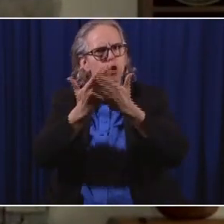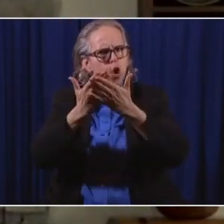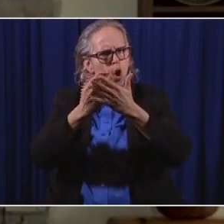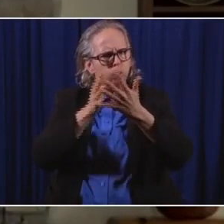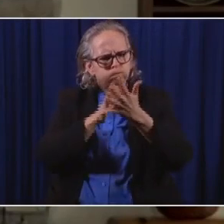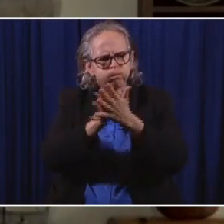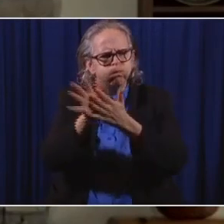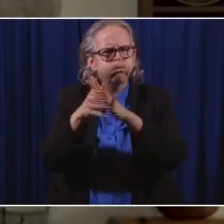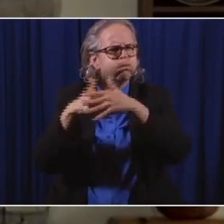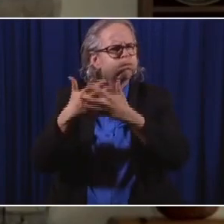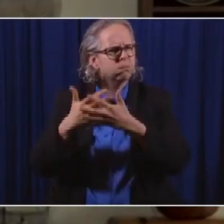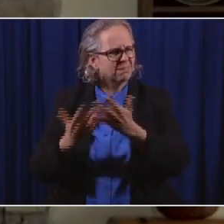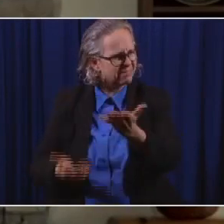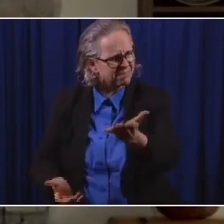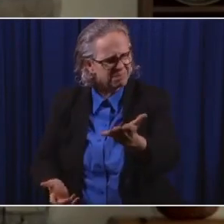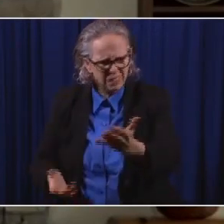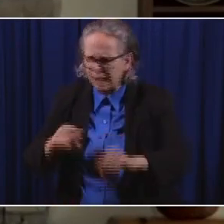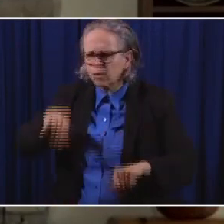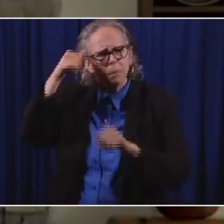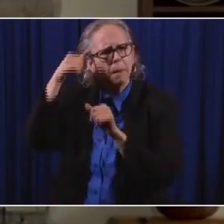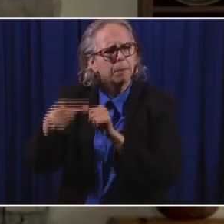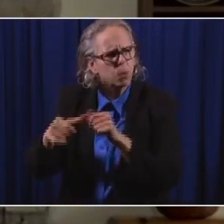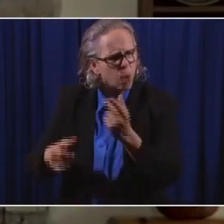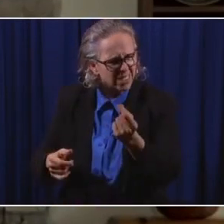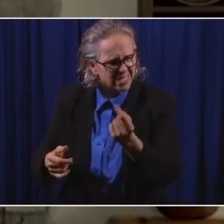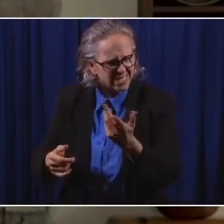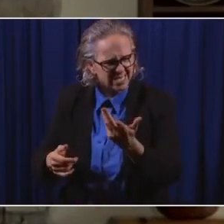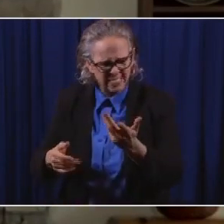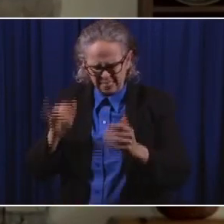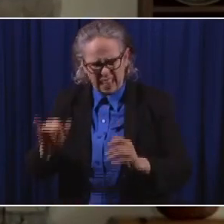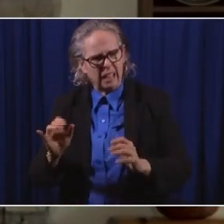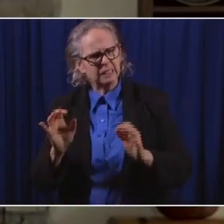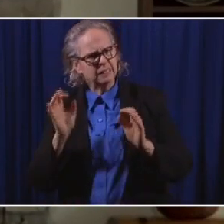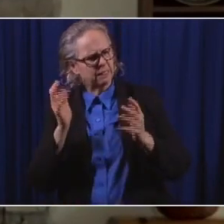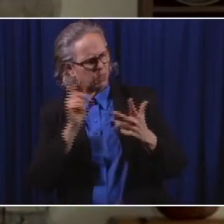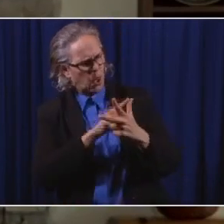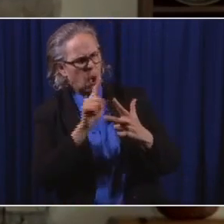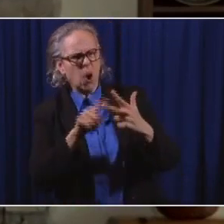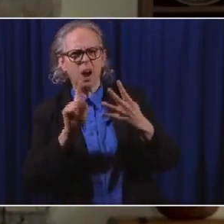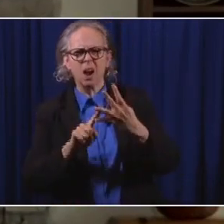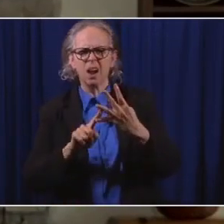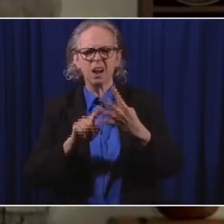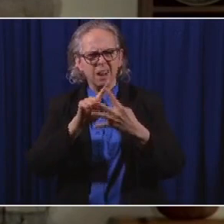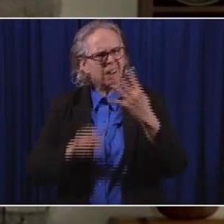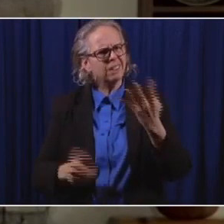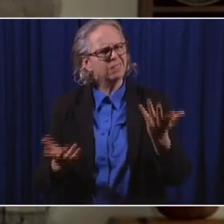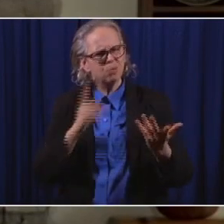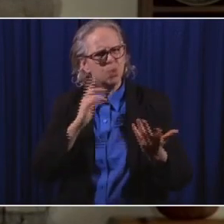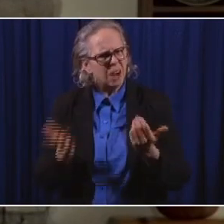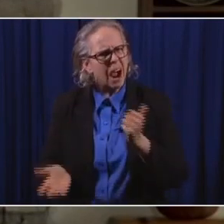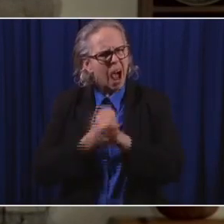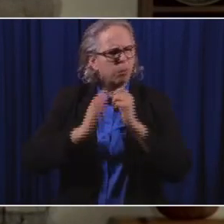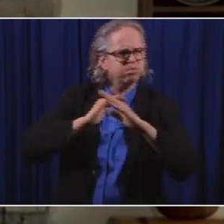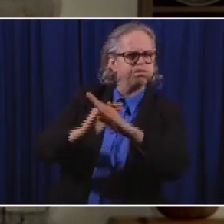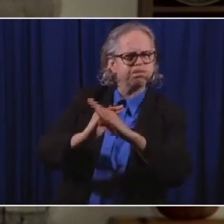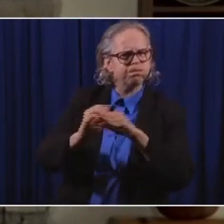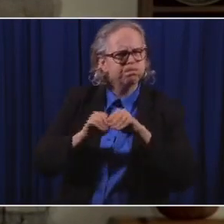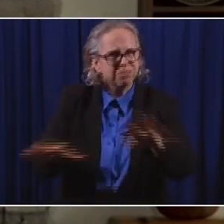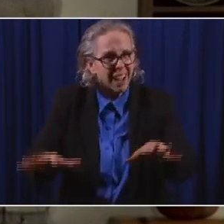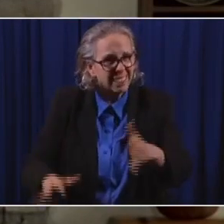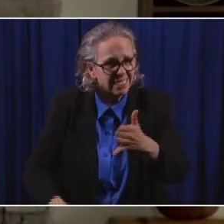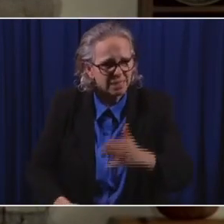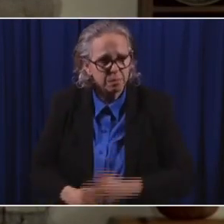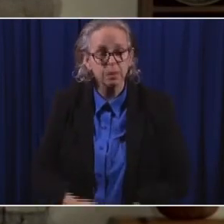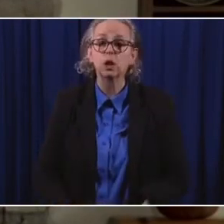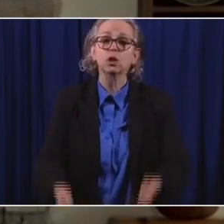to the basics. I'm today calling on the leaders of each county,